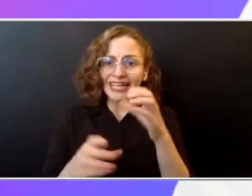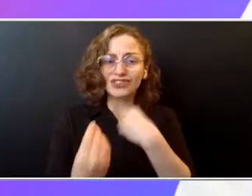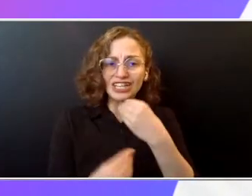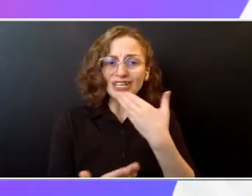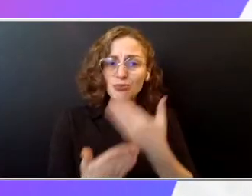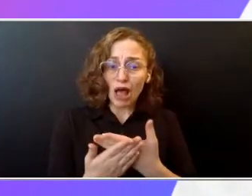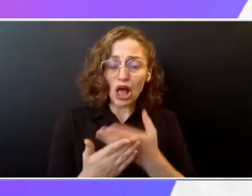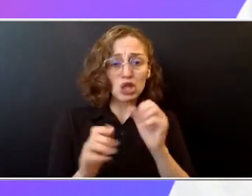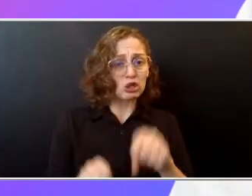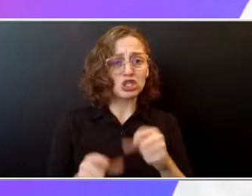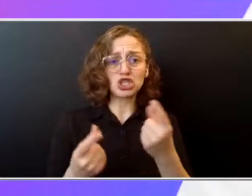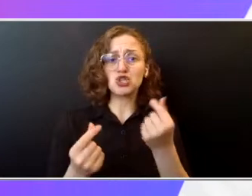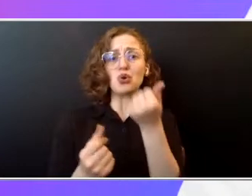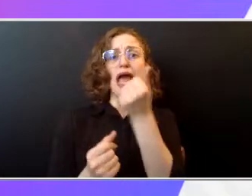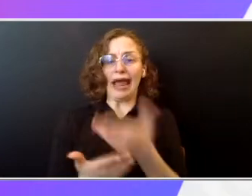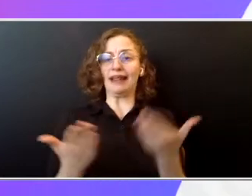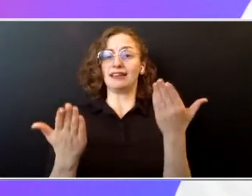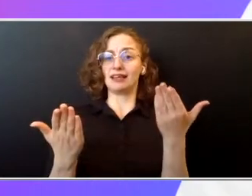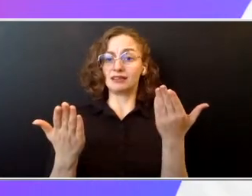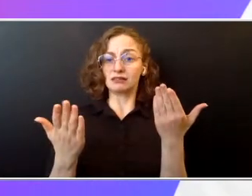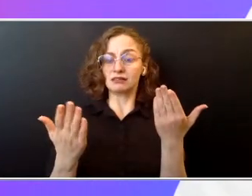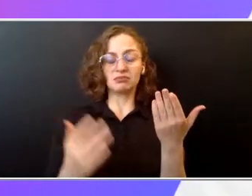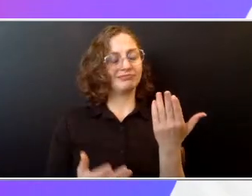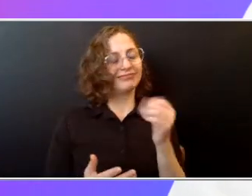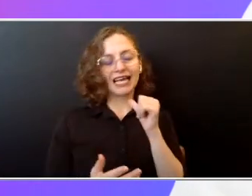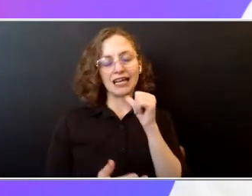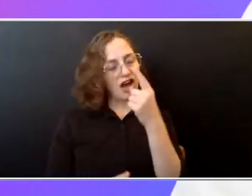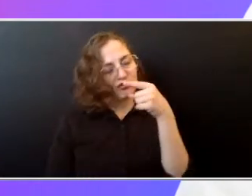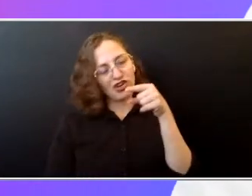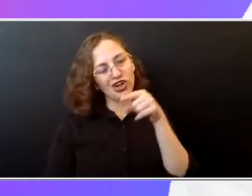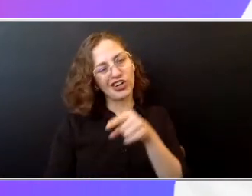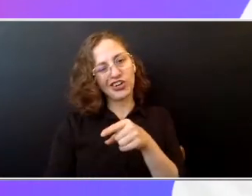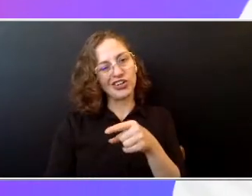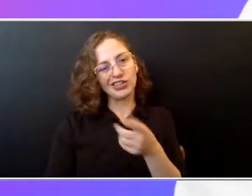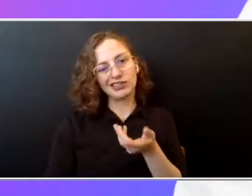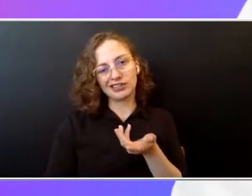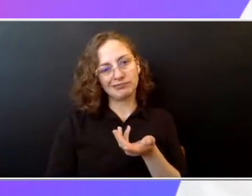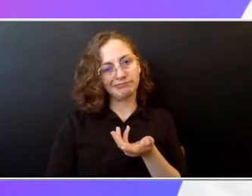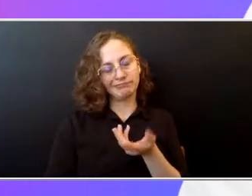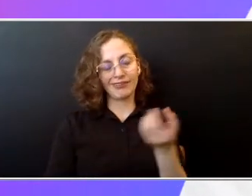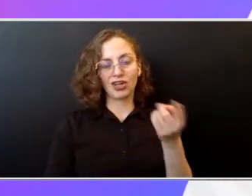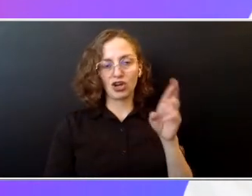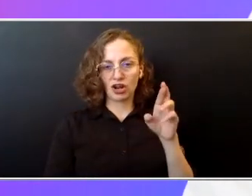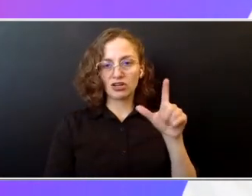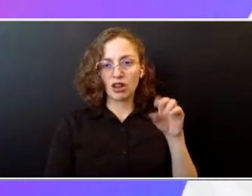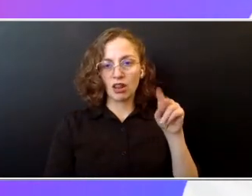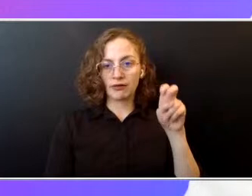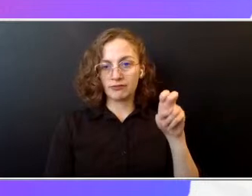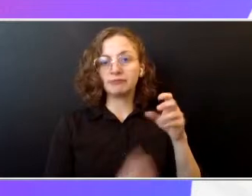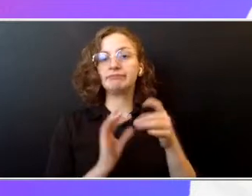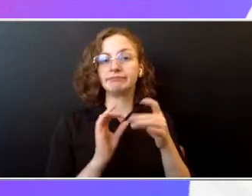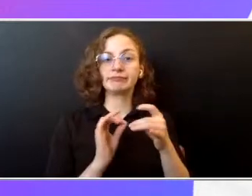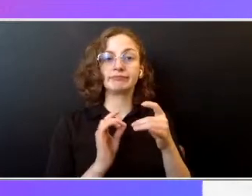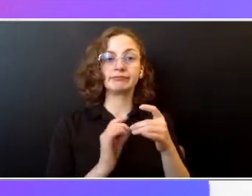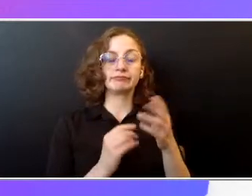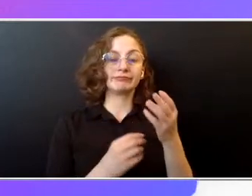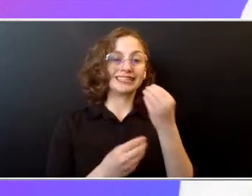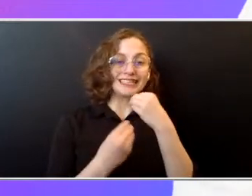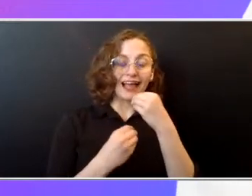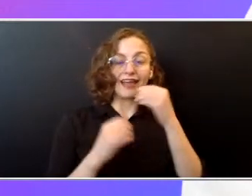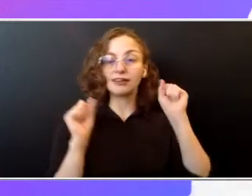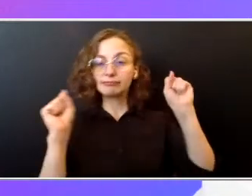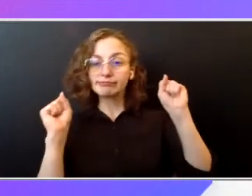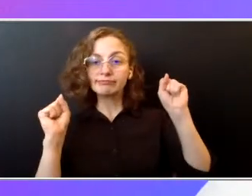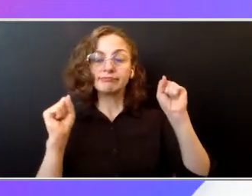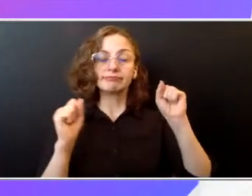parents? Not necessarily for her. I mean, as Dr. Love brought up, a good diet, exercise regimen, and so forth is always recommended for no matter who